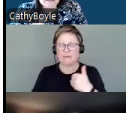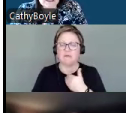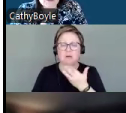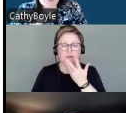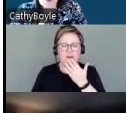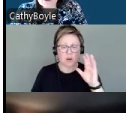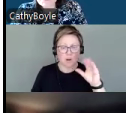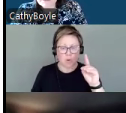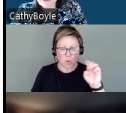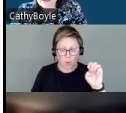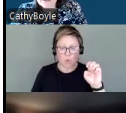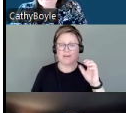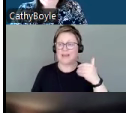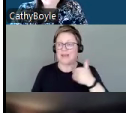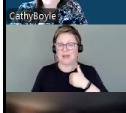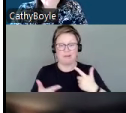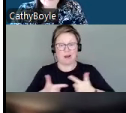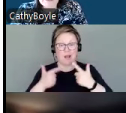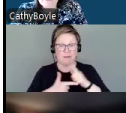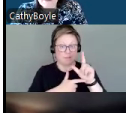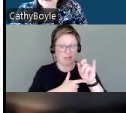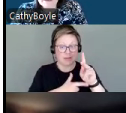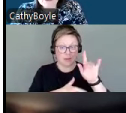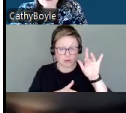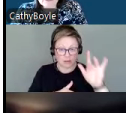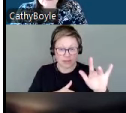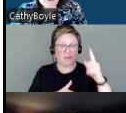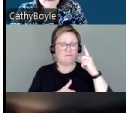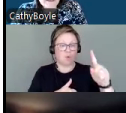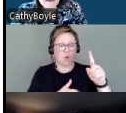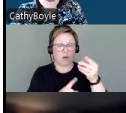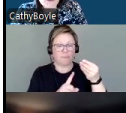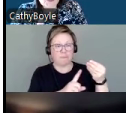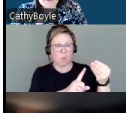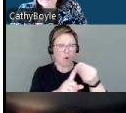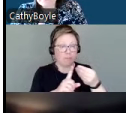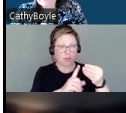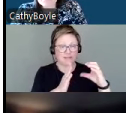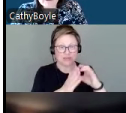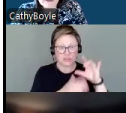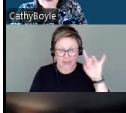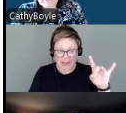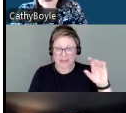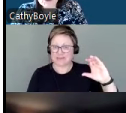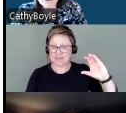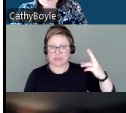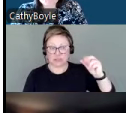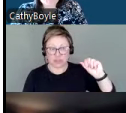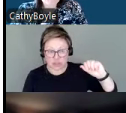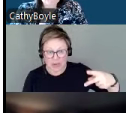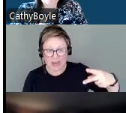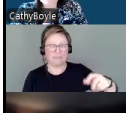has links for portable Section 8, for the CHAMP application, including AHVP and MRVP